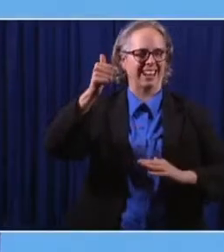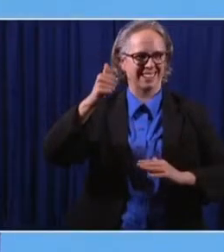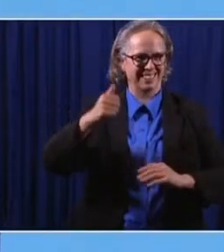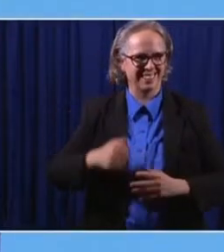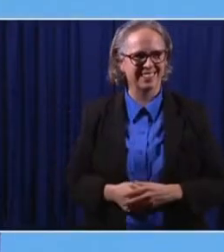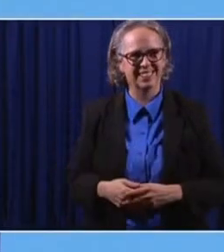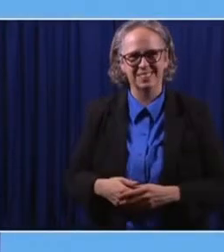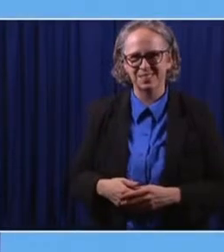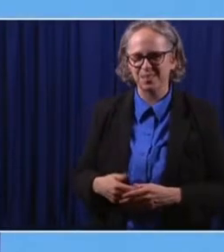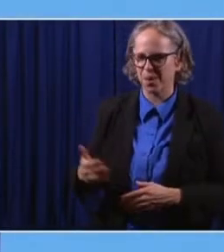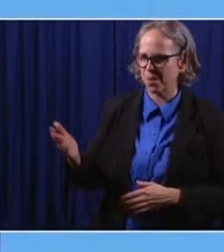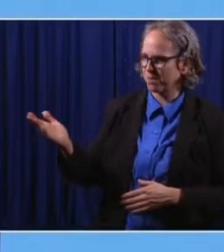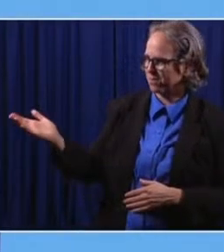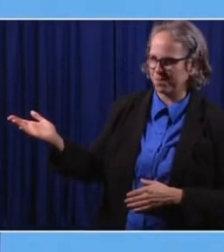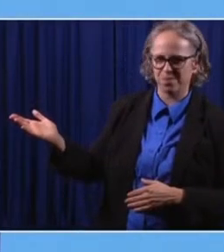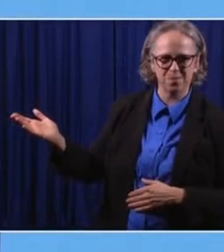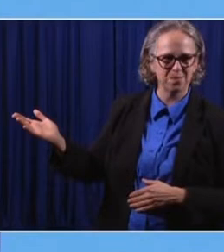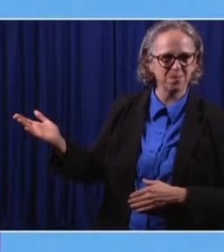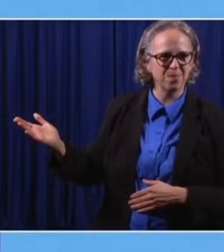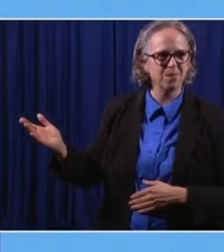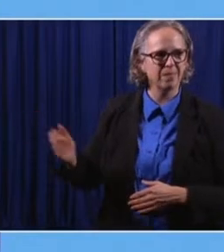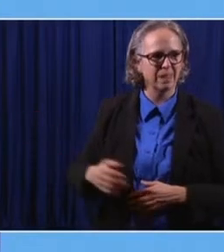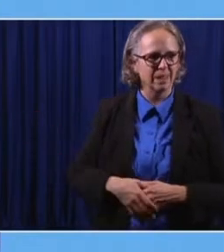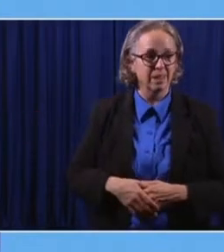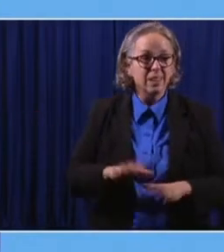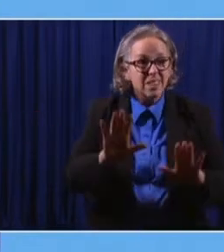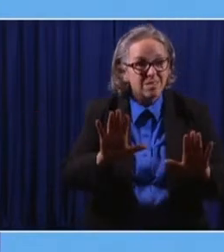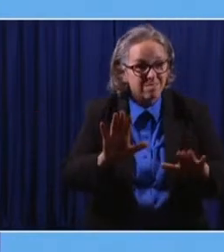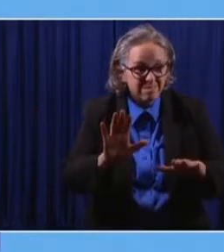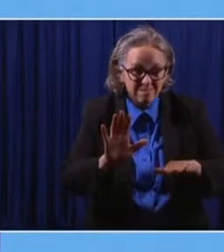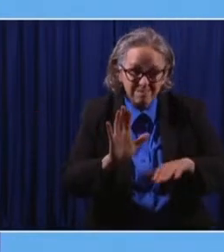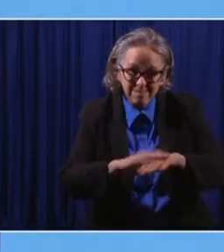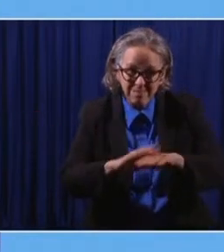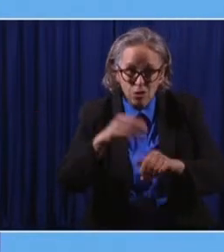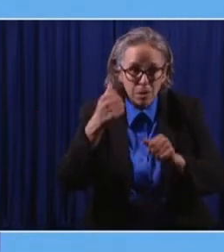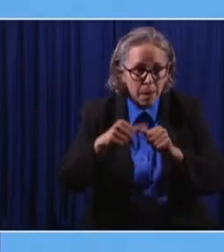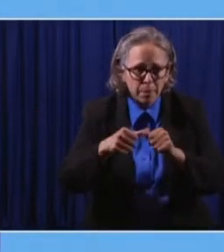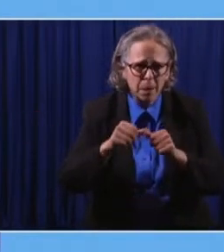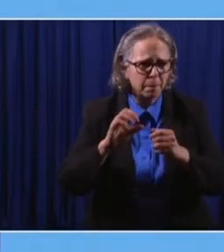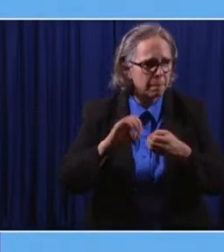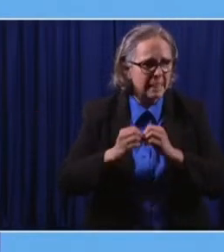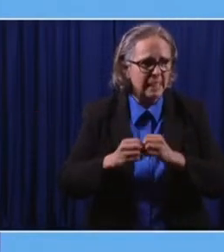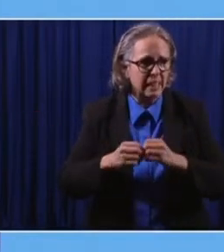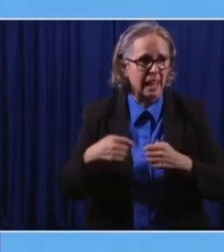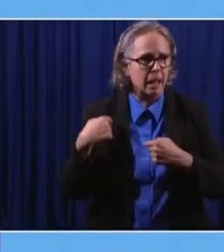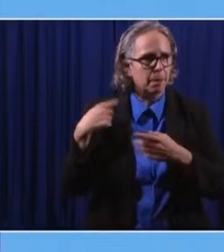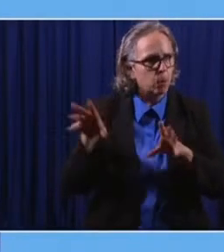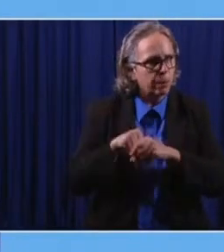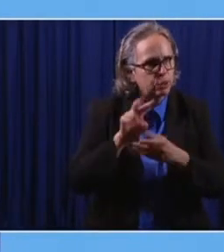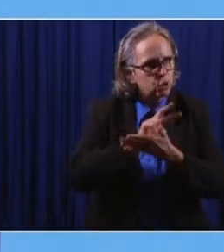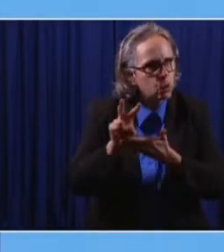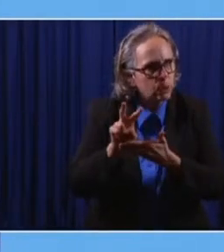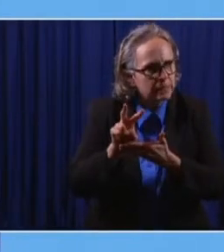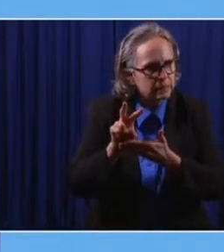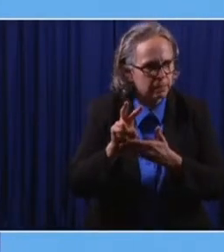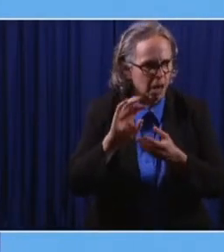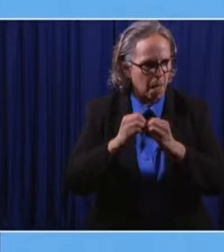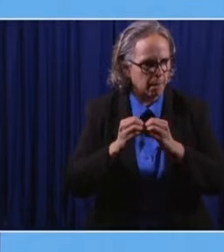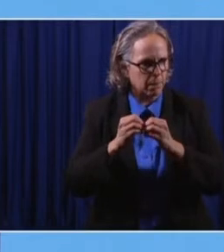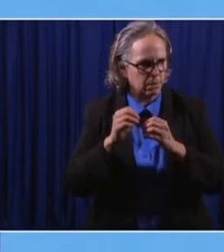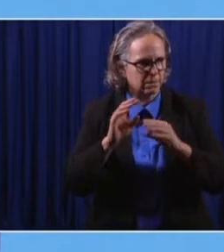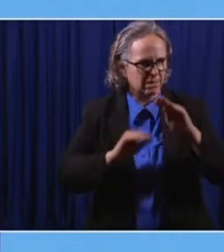We start again to remind everybody what this is. 2-week period of time, the last 2 weeks.